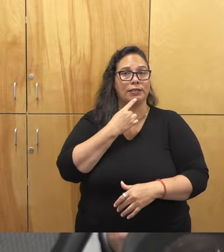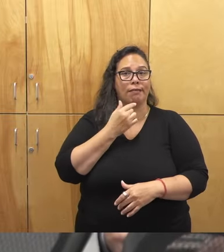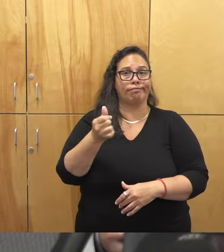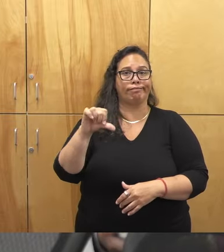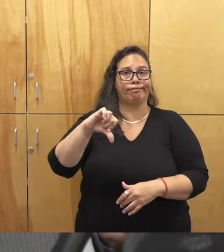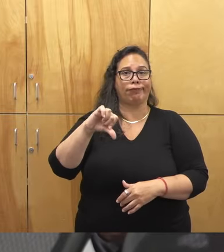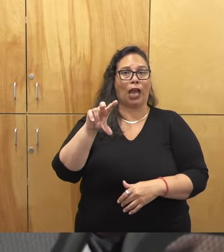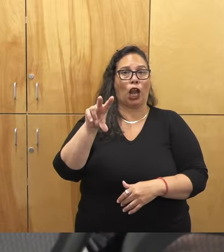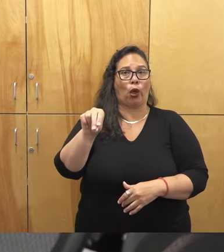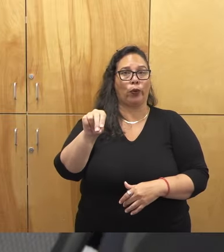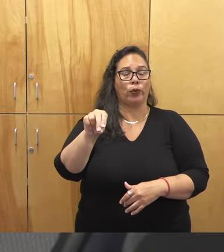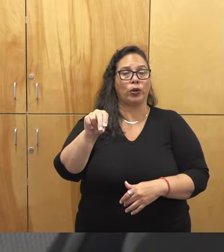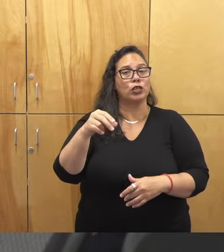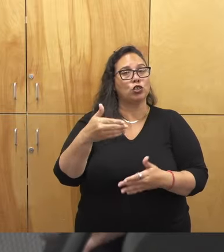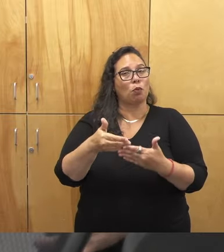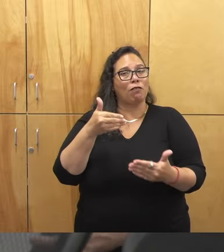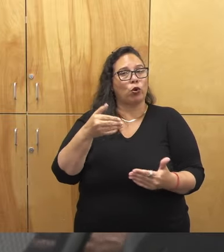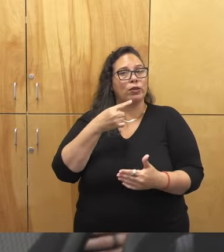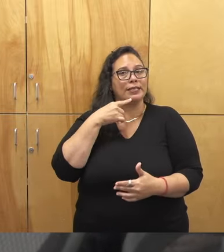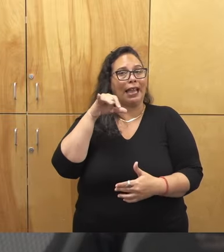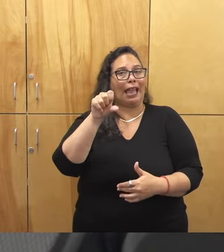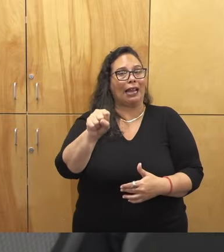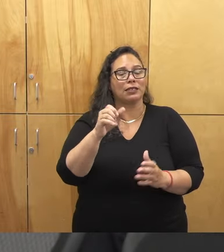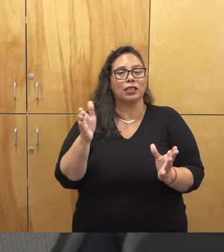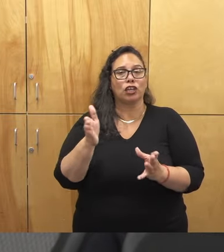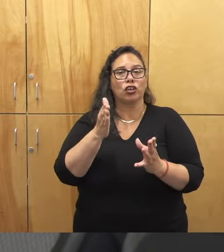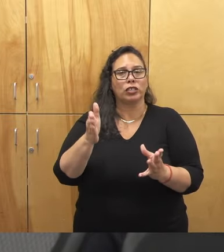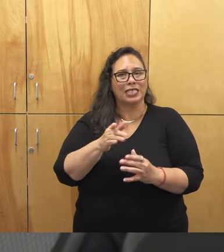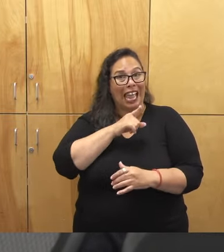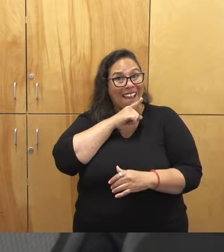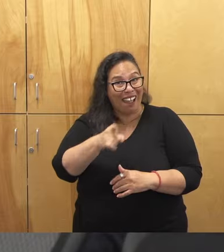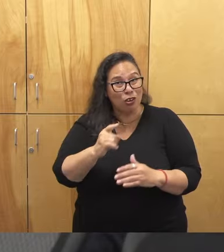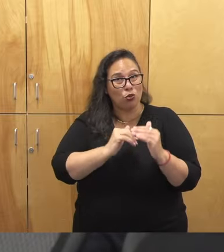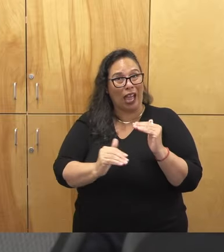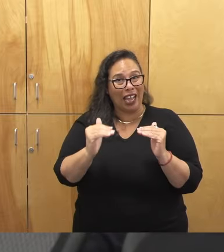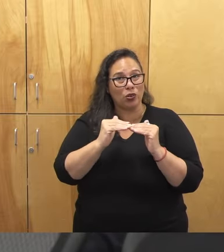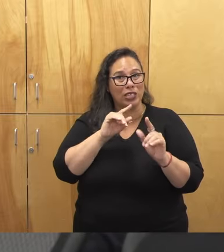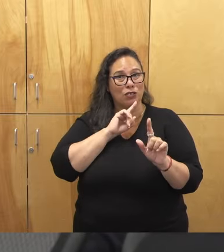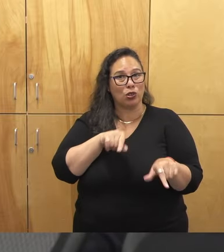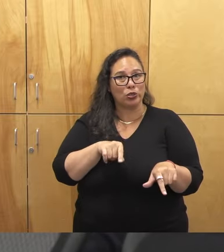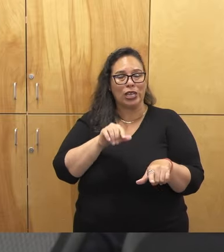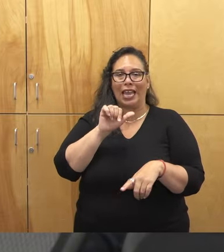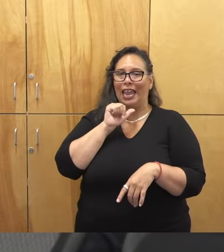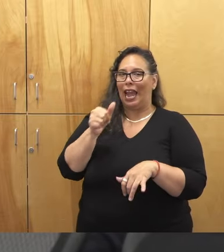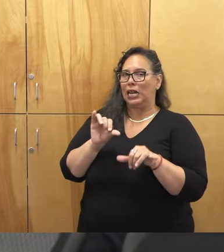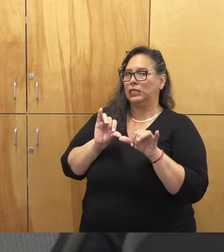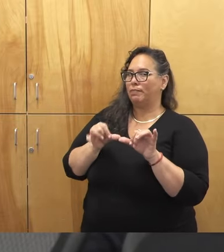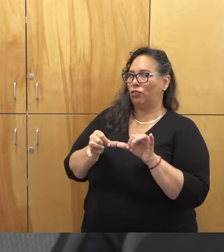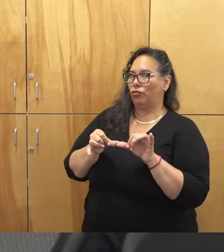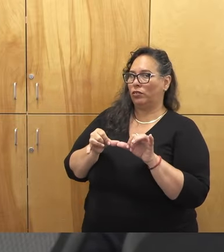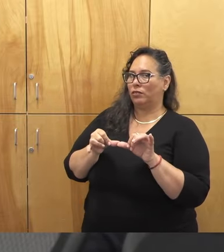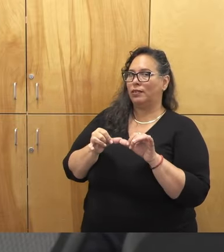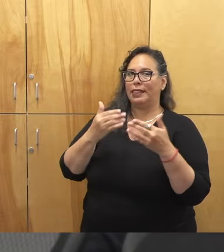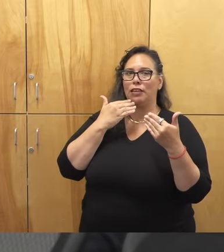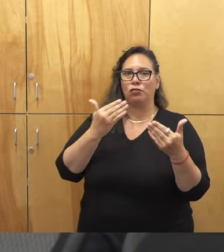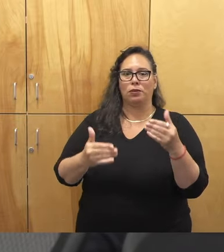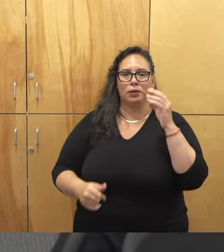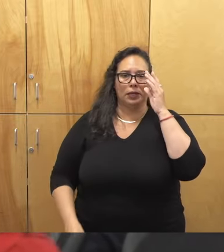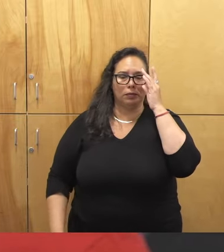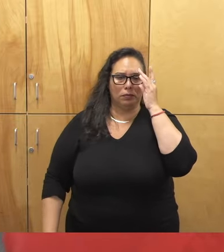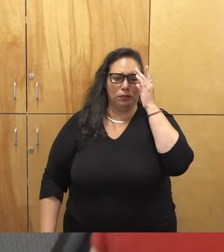say yes, I encourage you to look at whether there's actually equity solutions and not just equity metrics in this LCAP. Thank you.